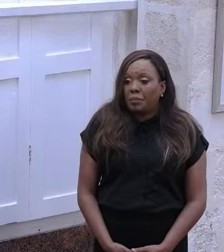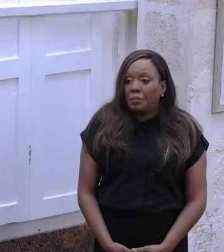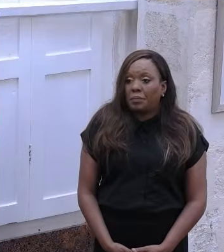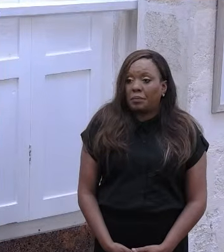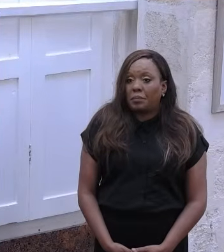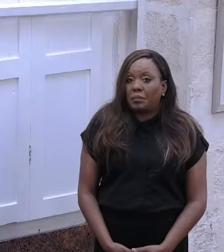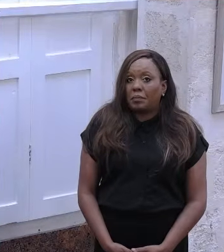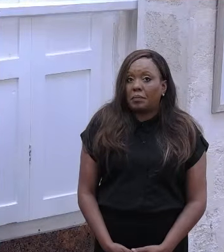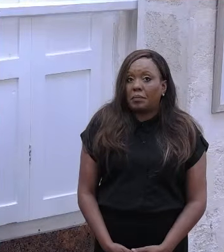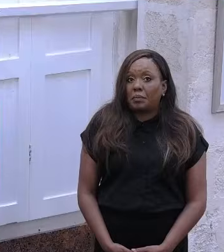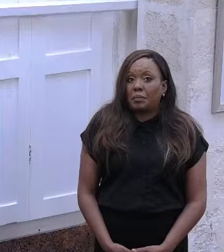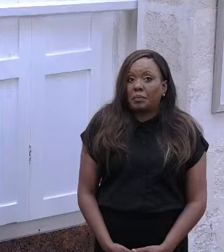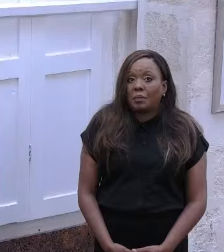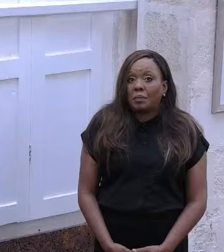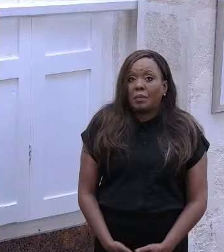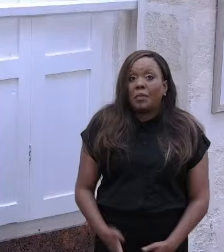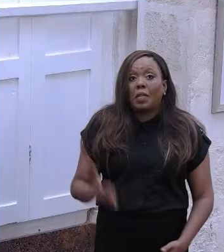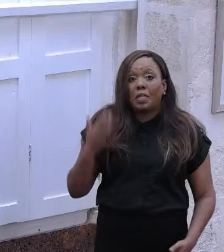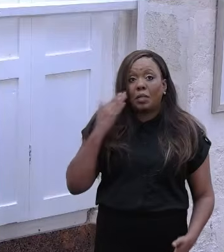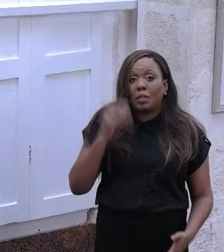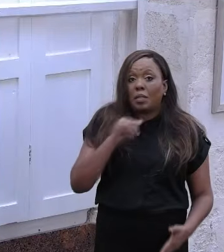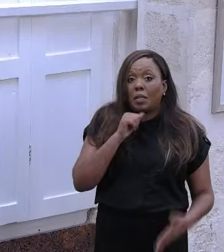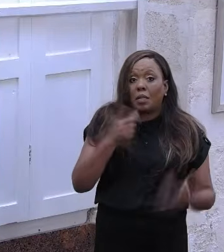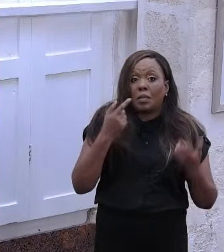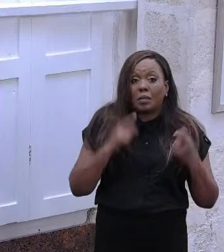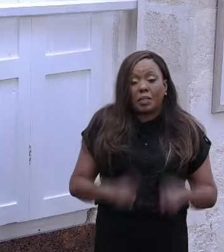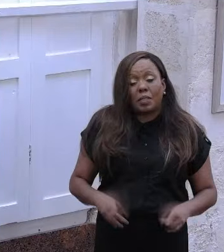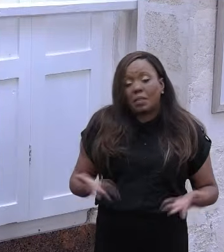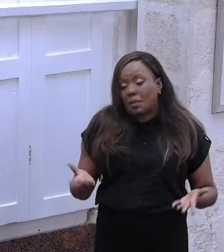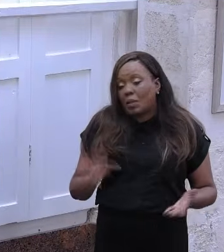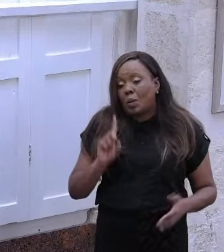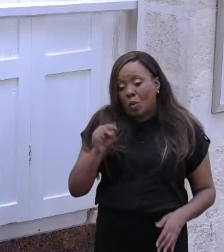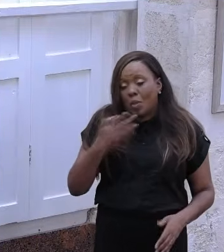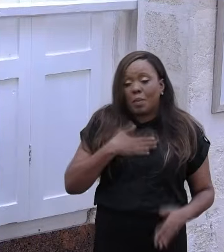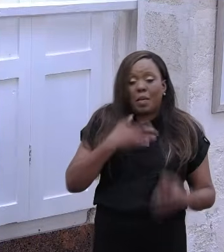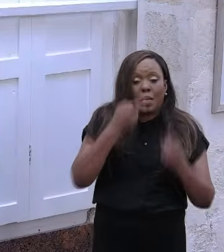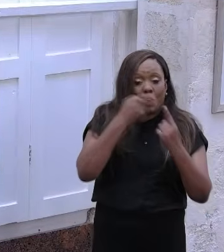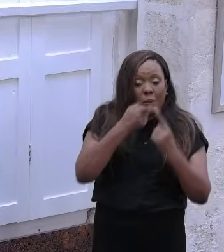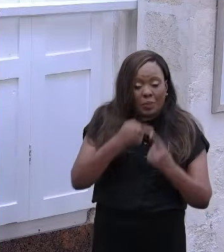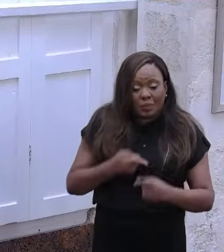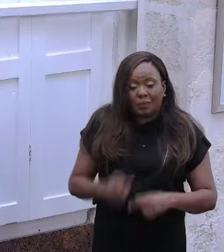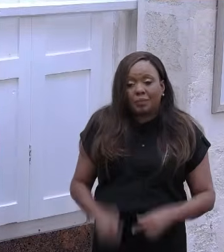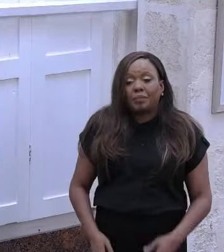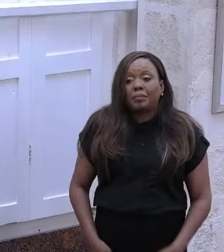I know you may not agree, but those are the reasons why.